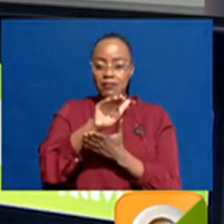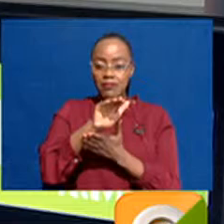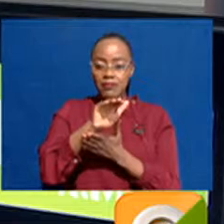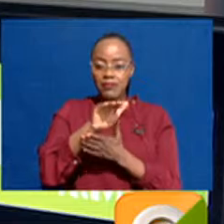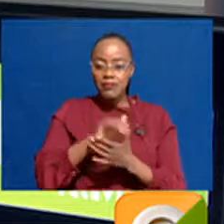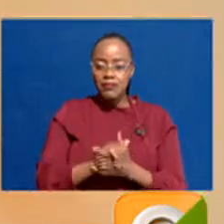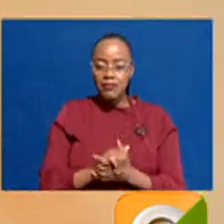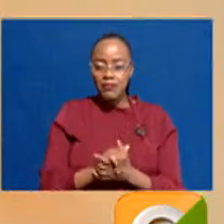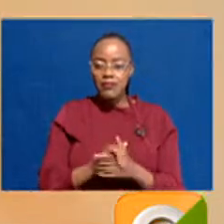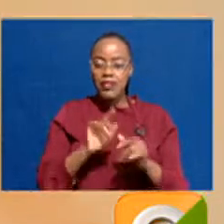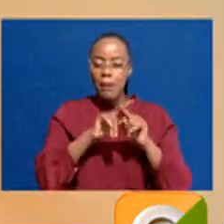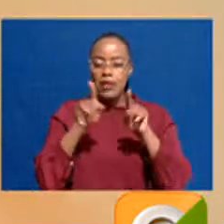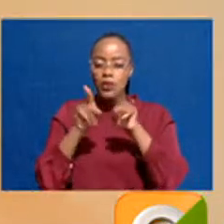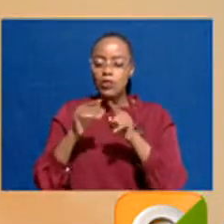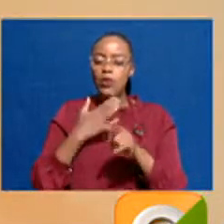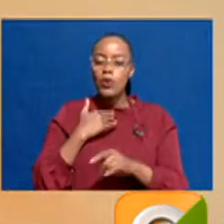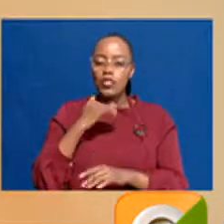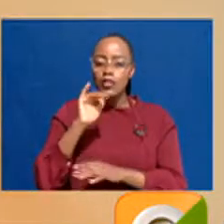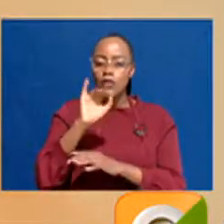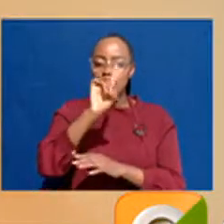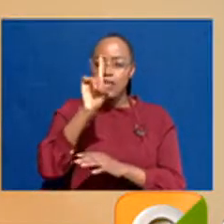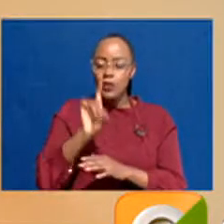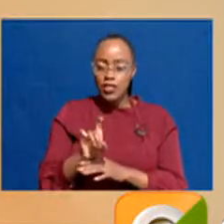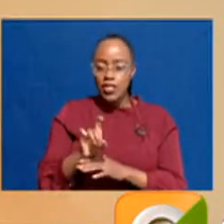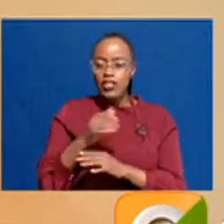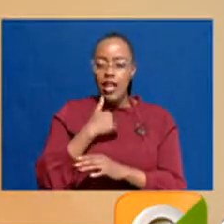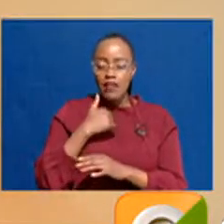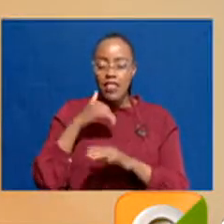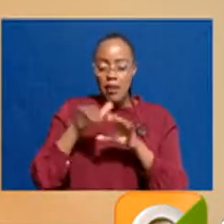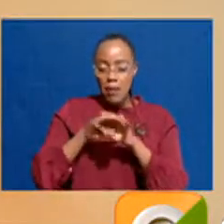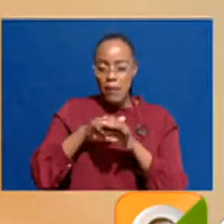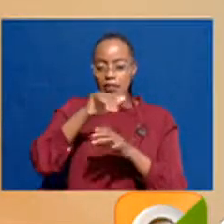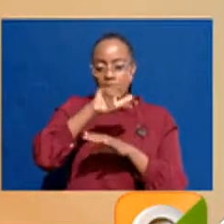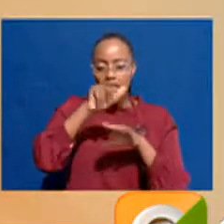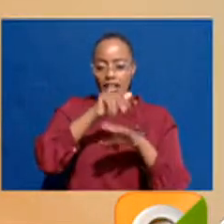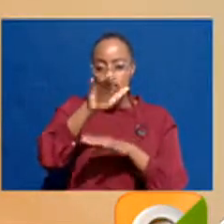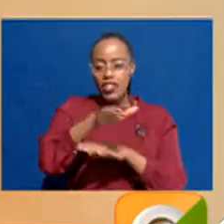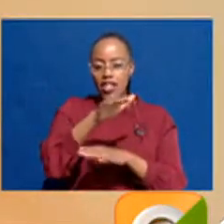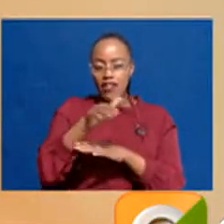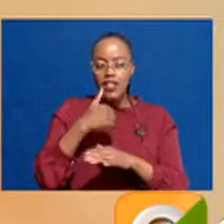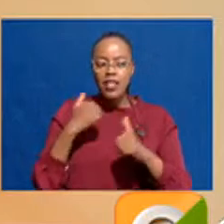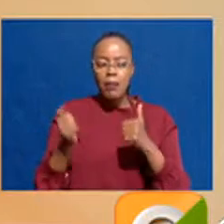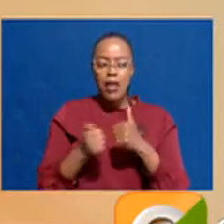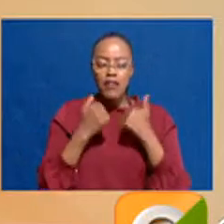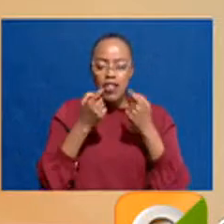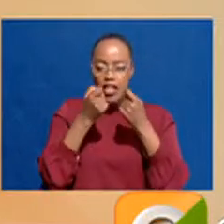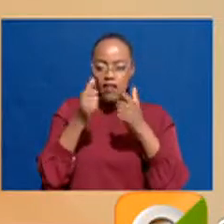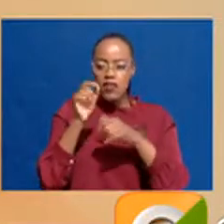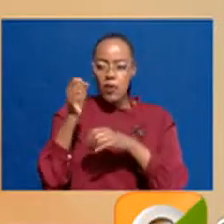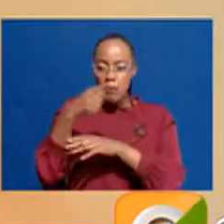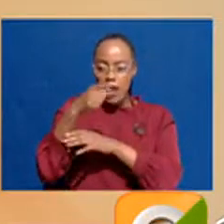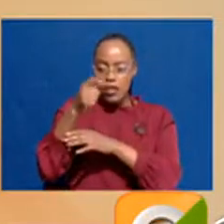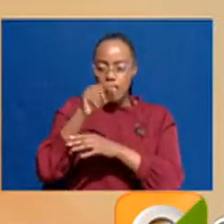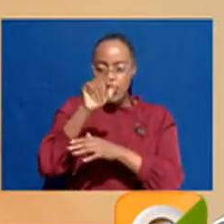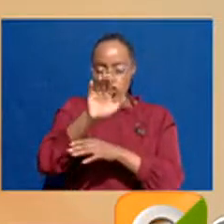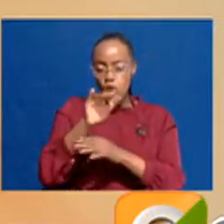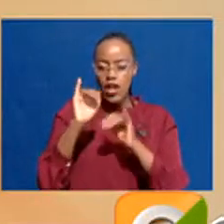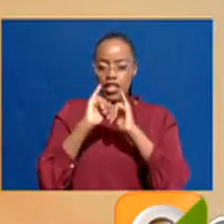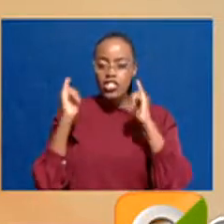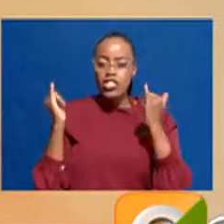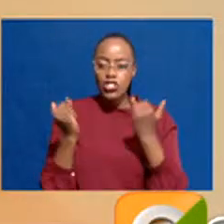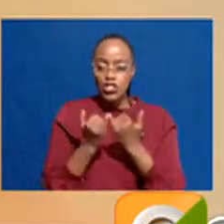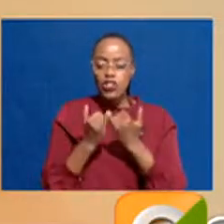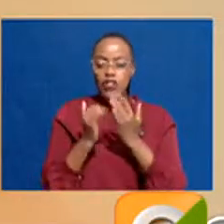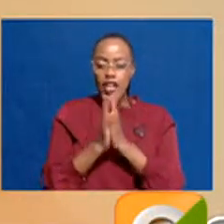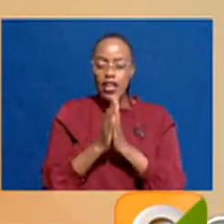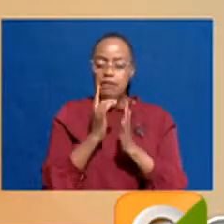us. But I wanted to ask you this question about members of the County Assembly, because they have been up in arms past few months against your institution,